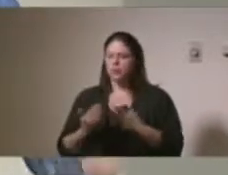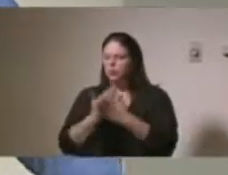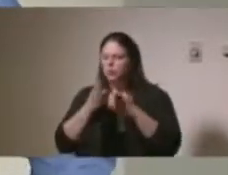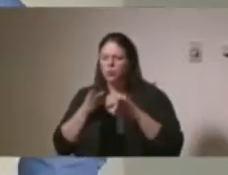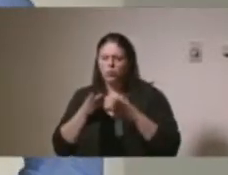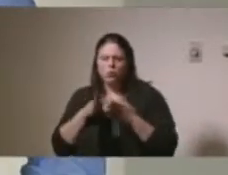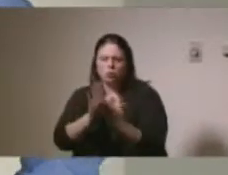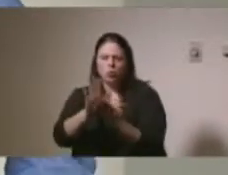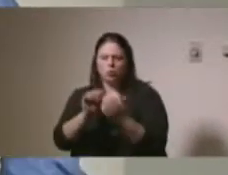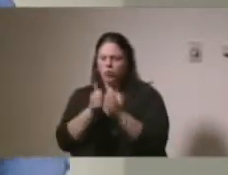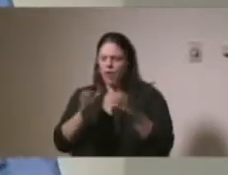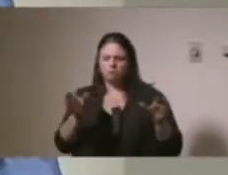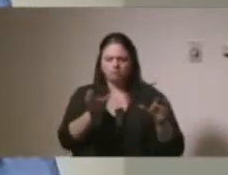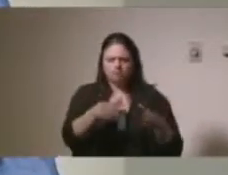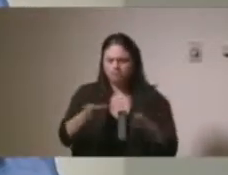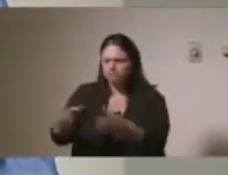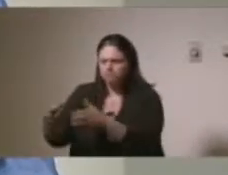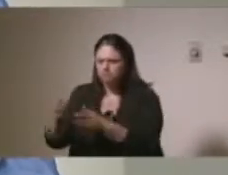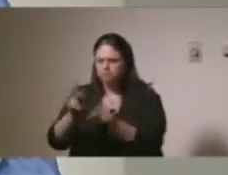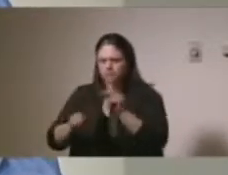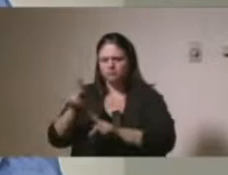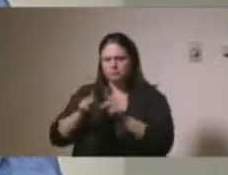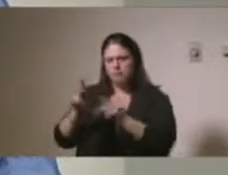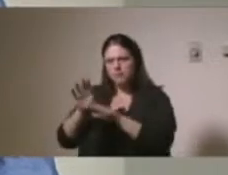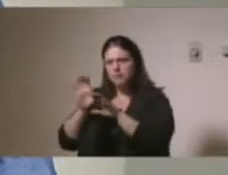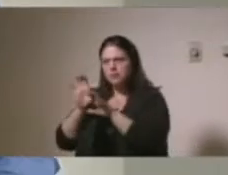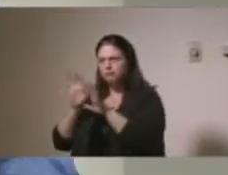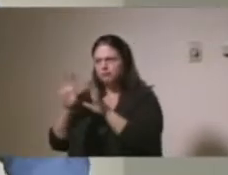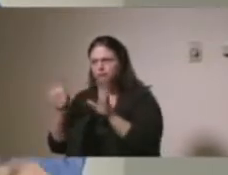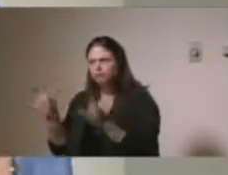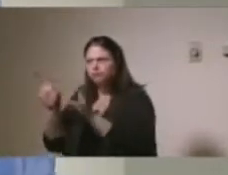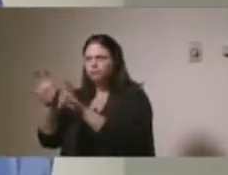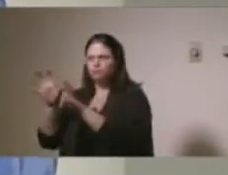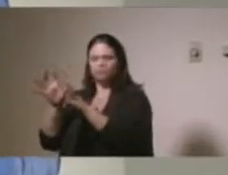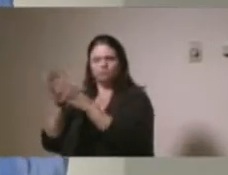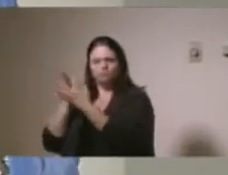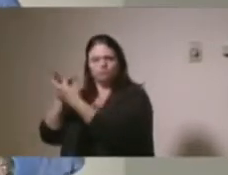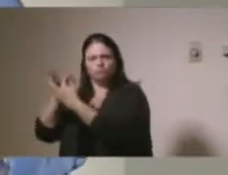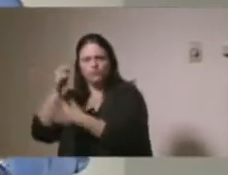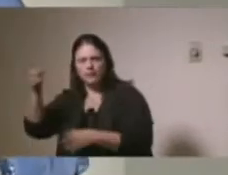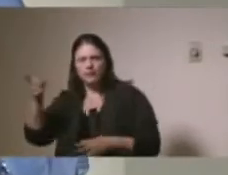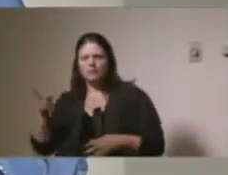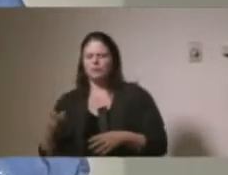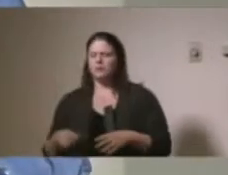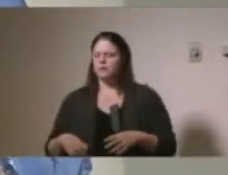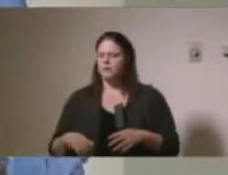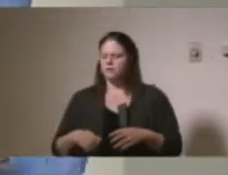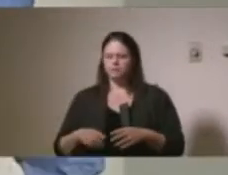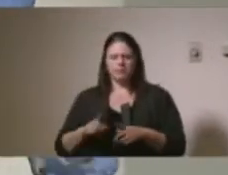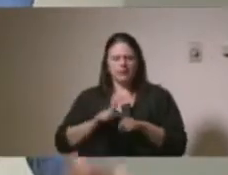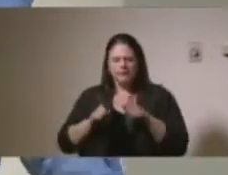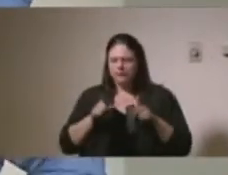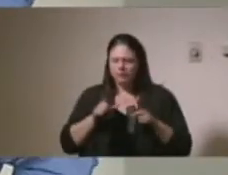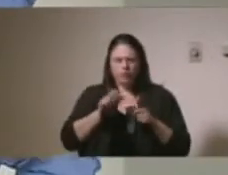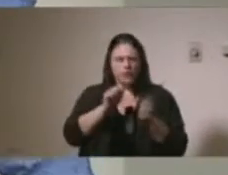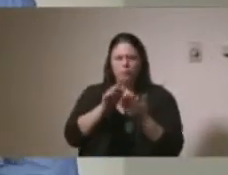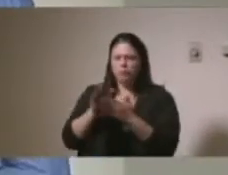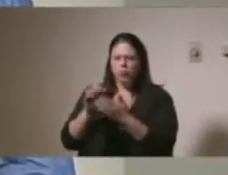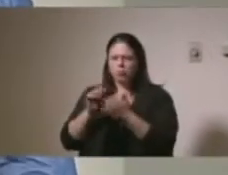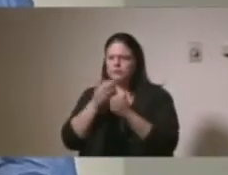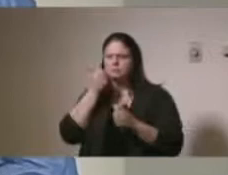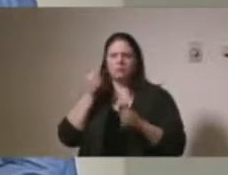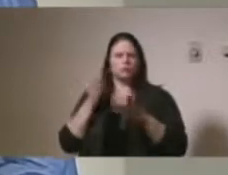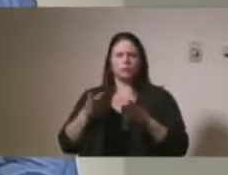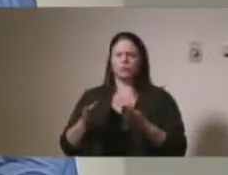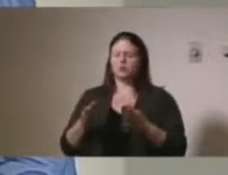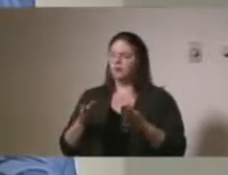we can think about how we can empower the base and support that base when people did come out. And one of the really important things I want to touch on that's relevant